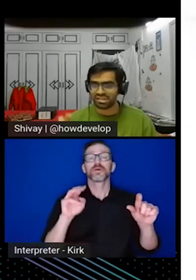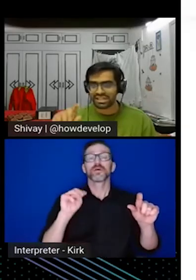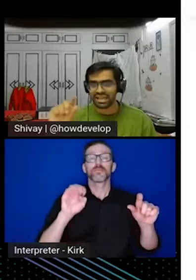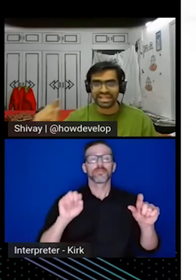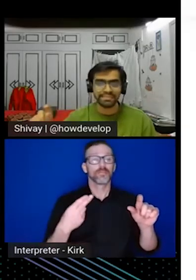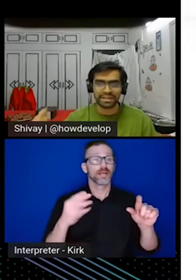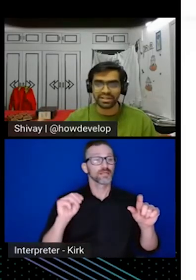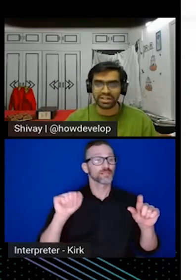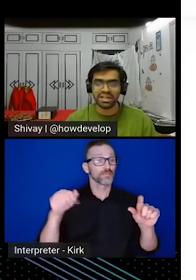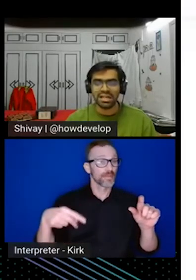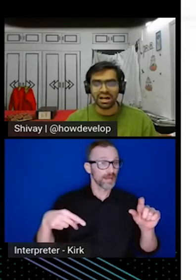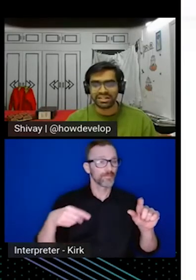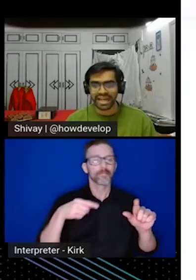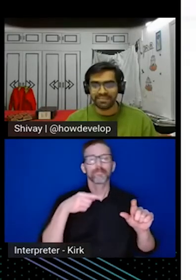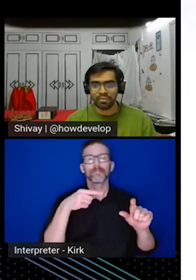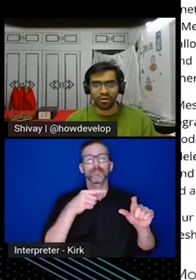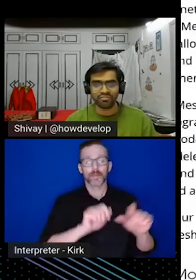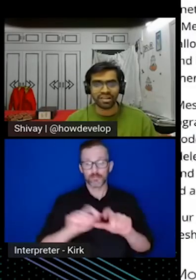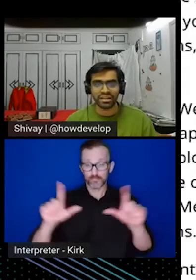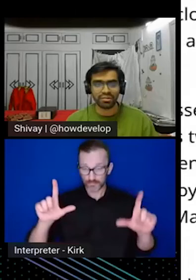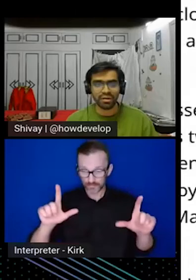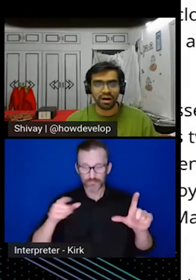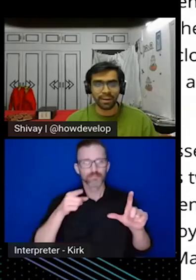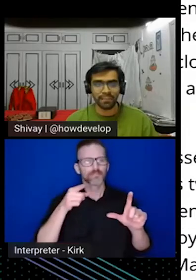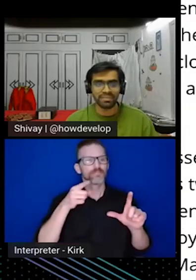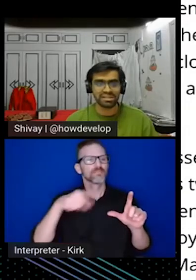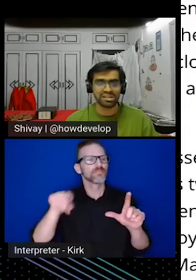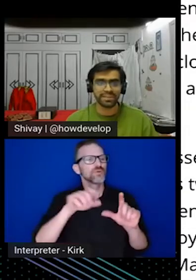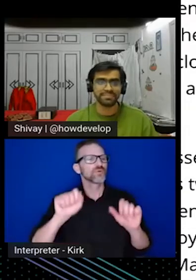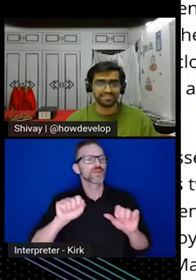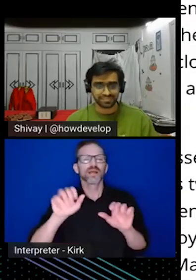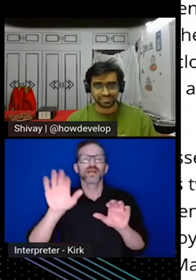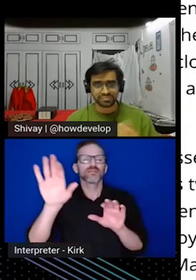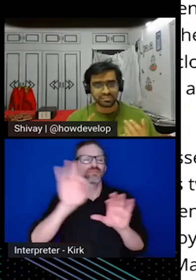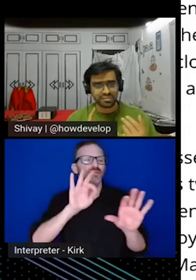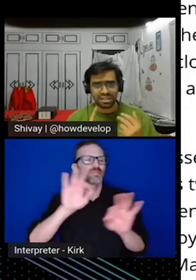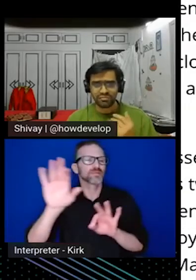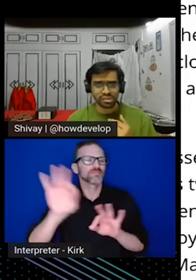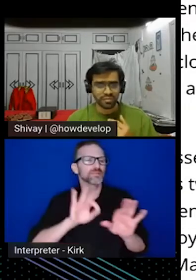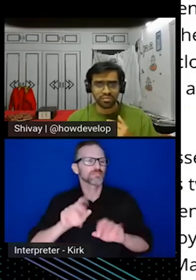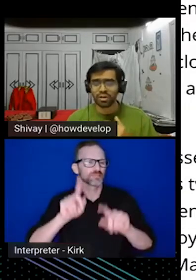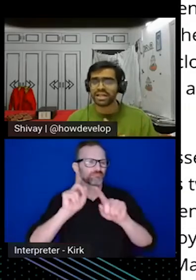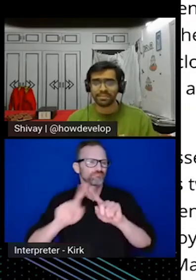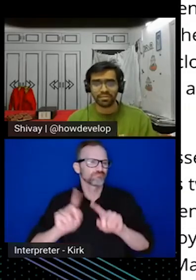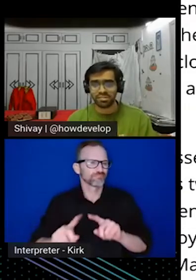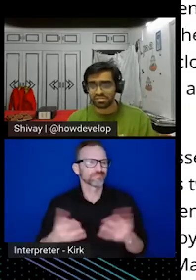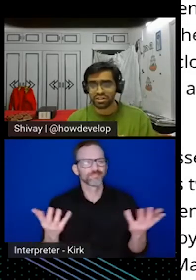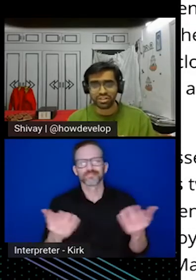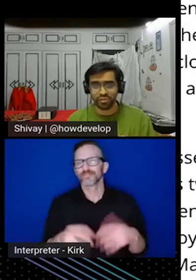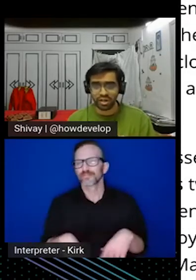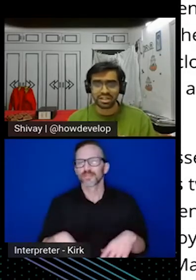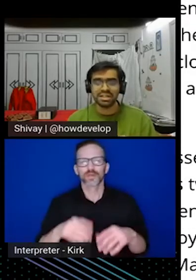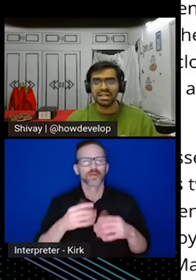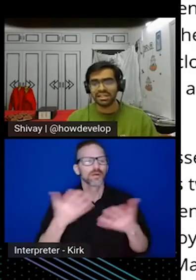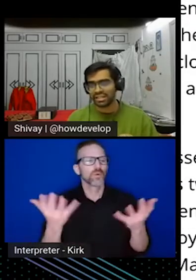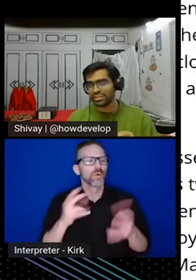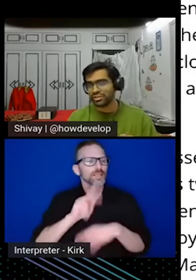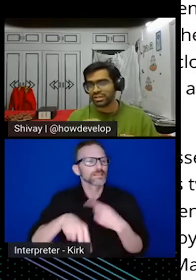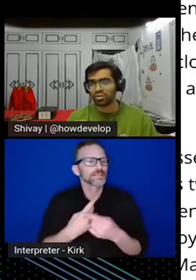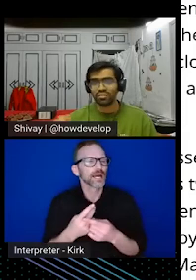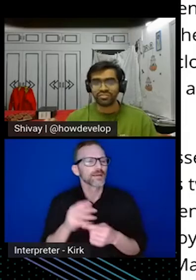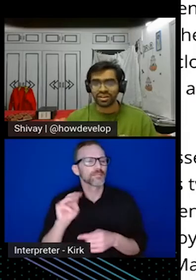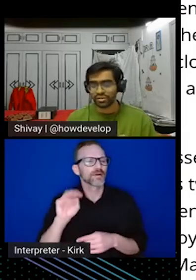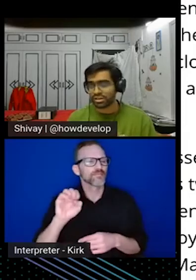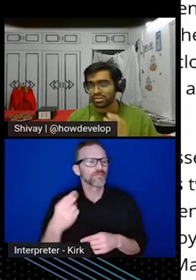you can select any particular type of let's say first of all, what type of service mesh do you want. Then